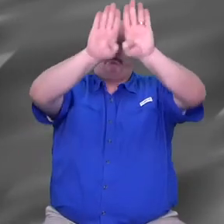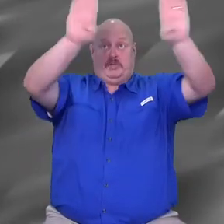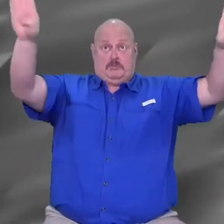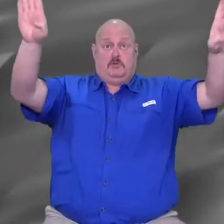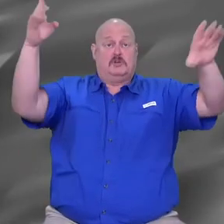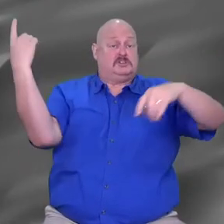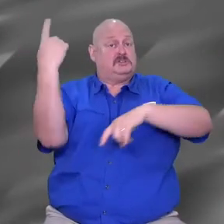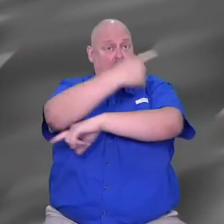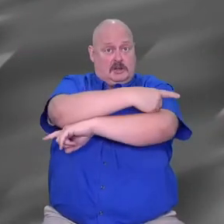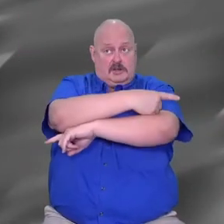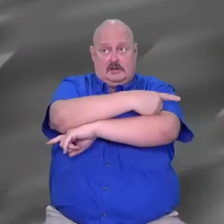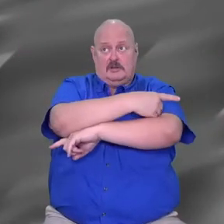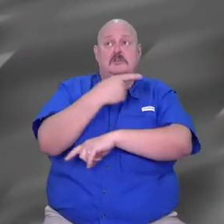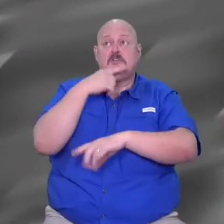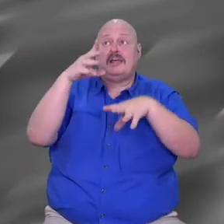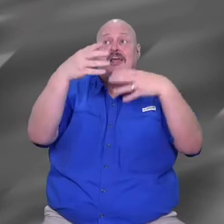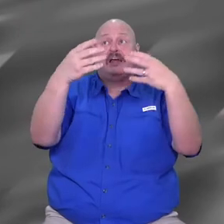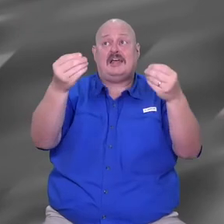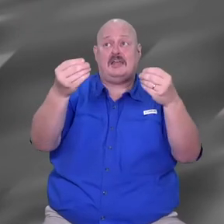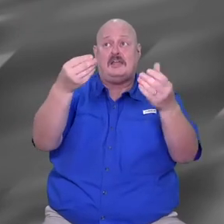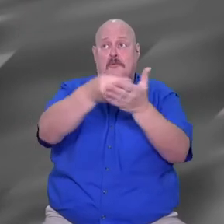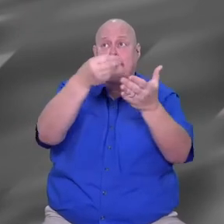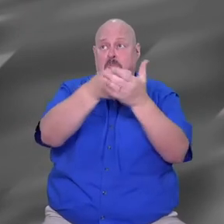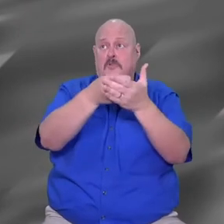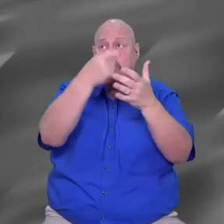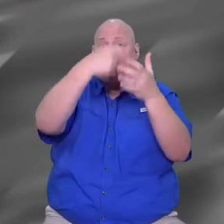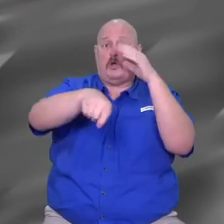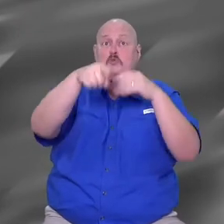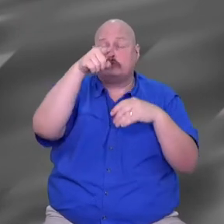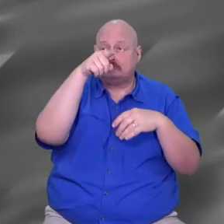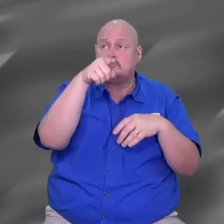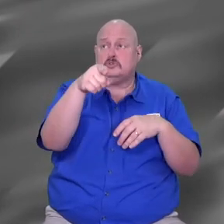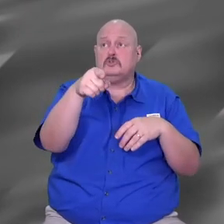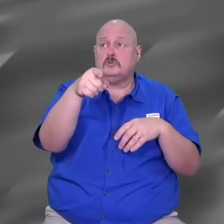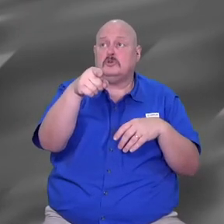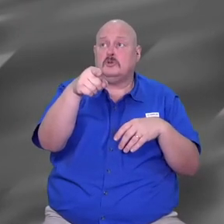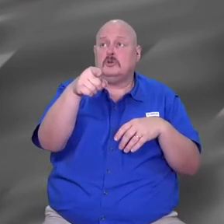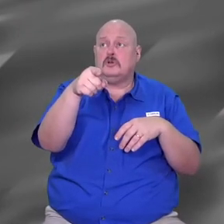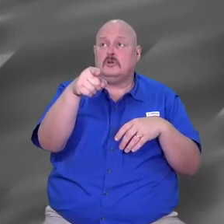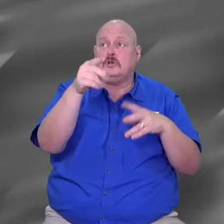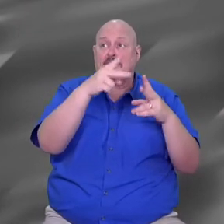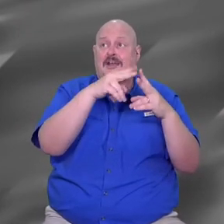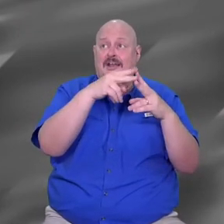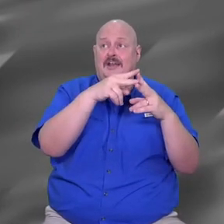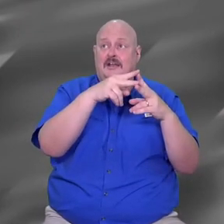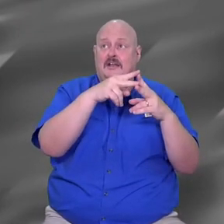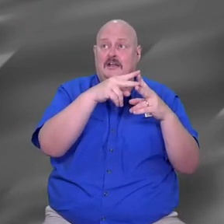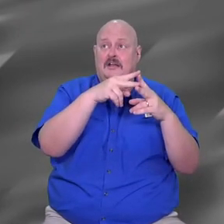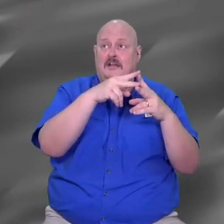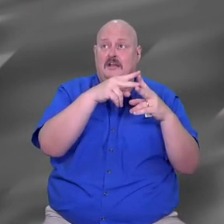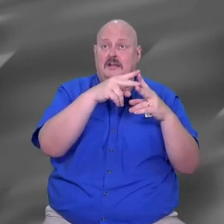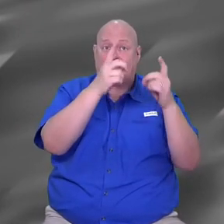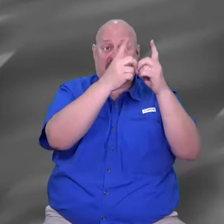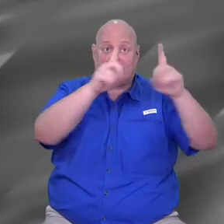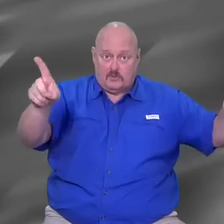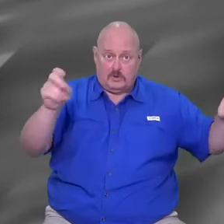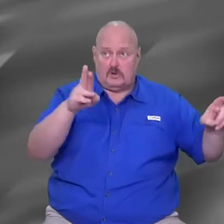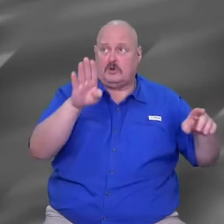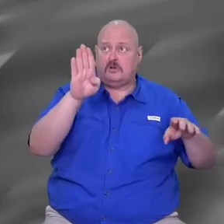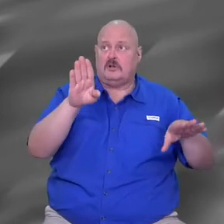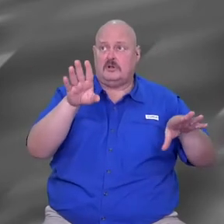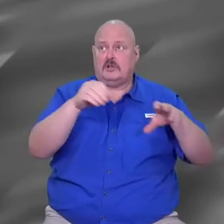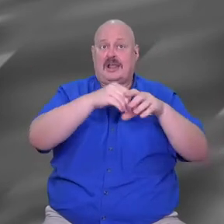today that actually give you the amount of money it will cost you to either A, sever your family relationship, or B,